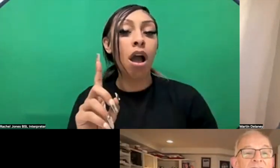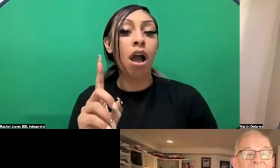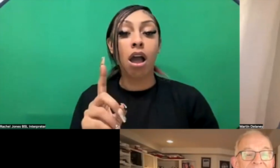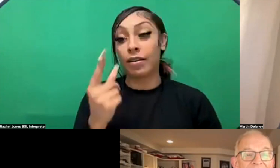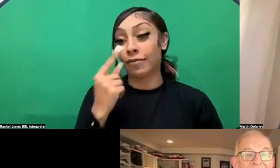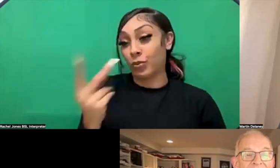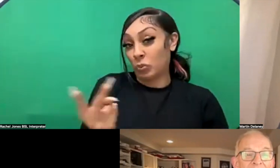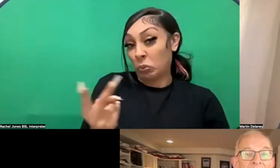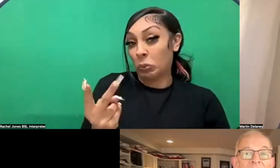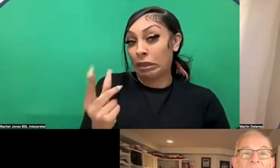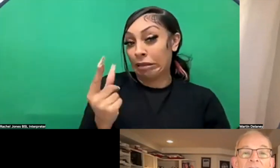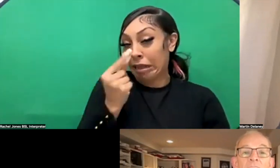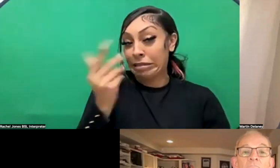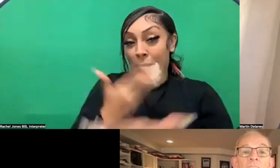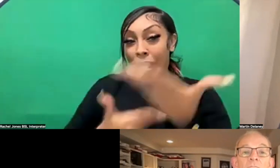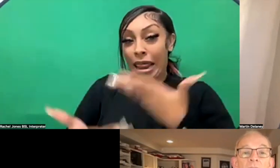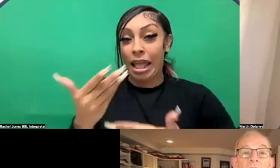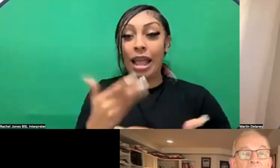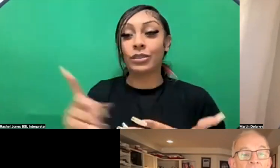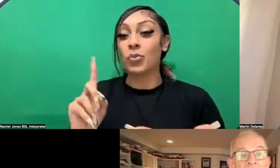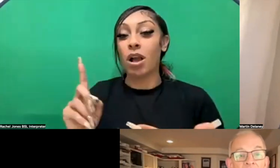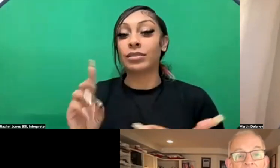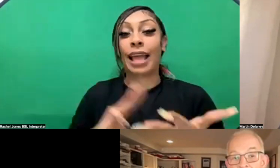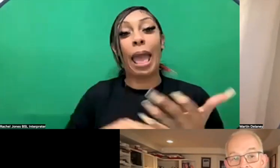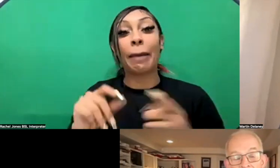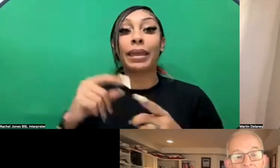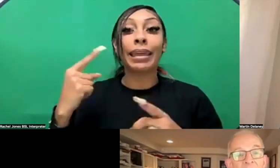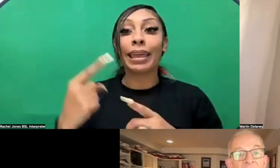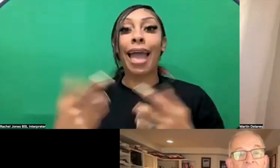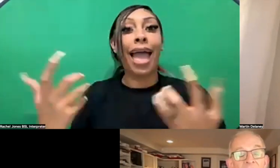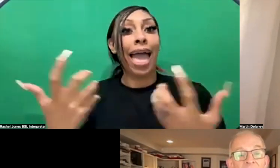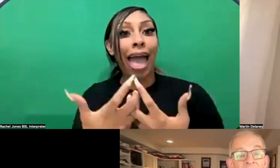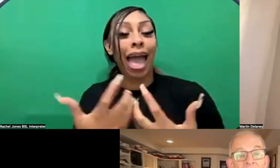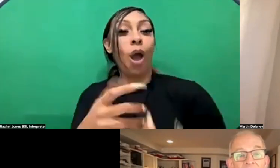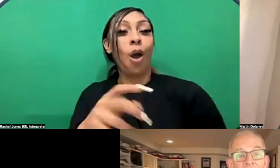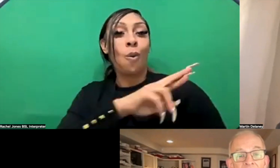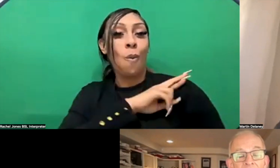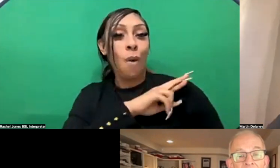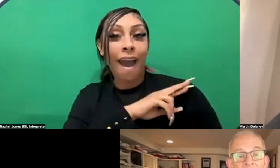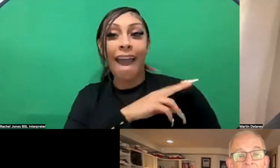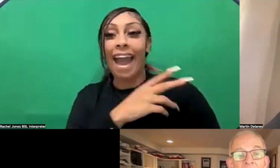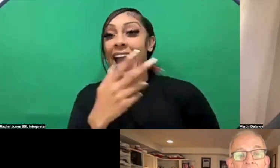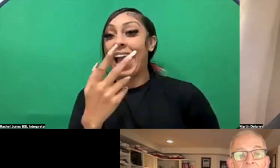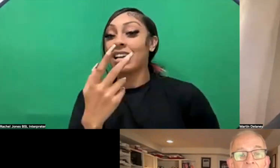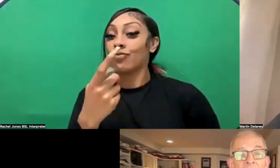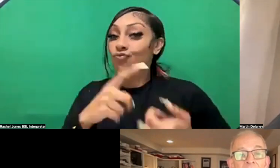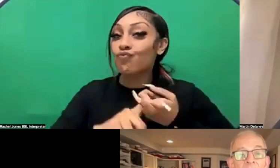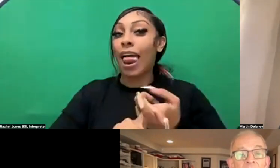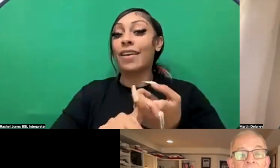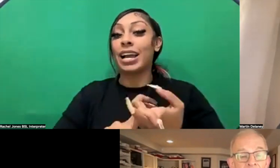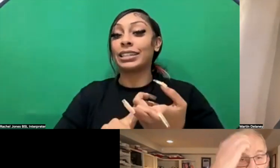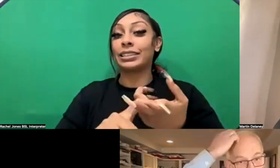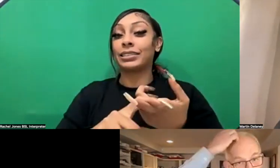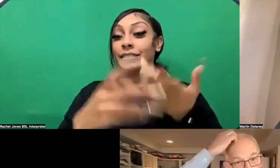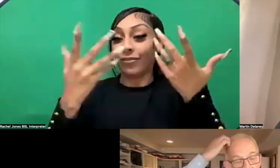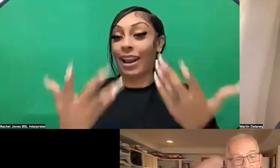for us. Give us a good explanation of MPE and how and why it's relevant. Obviously, with